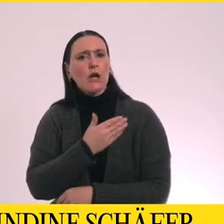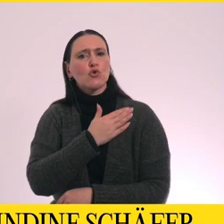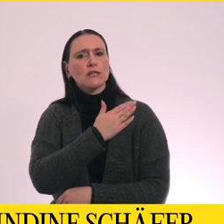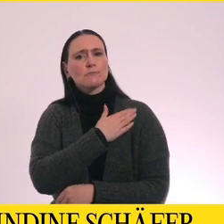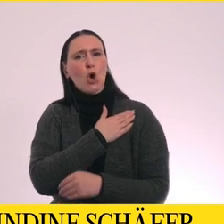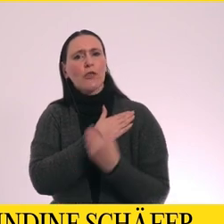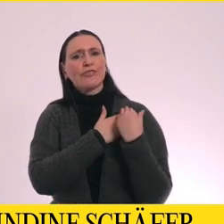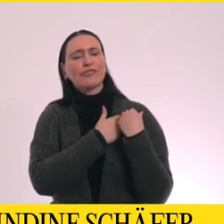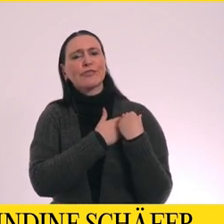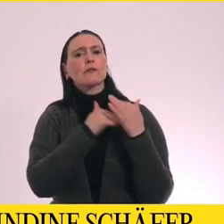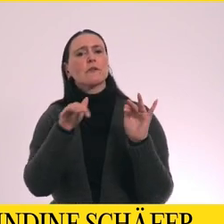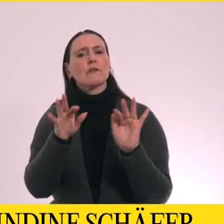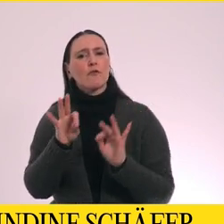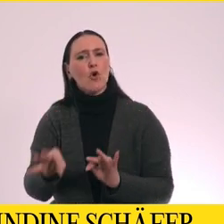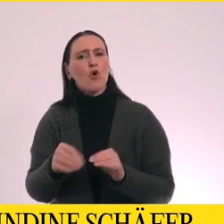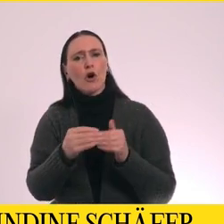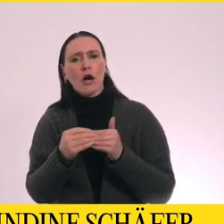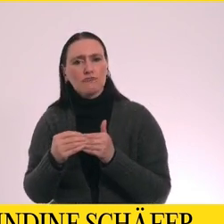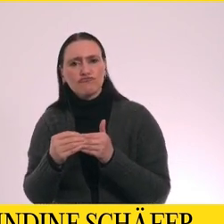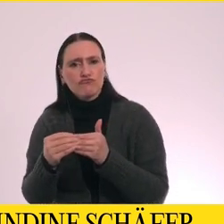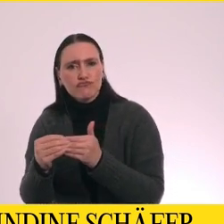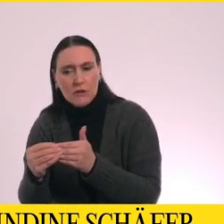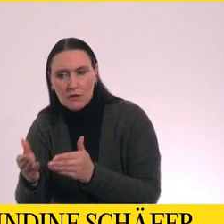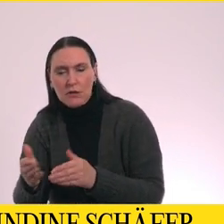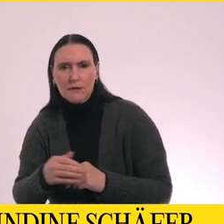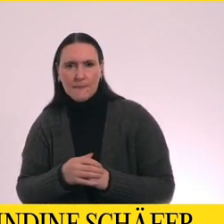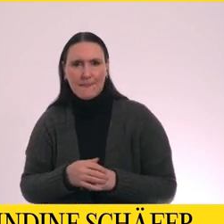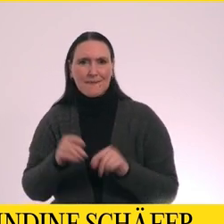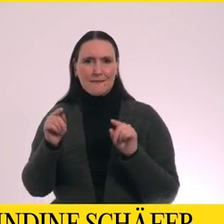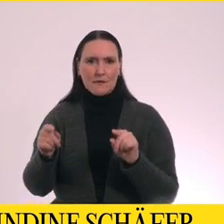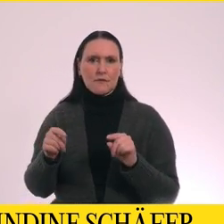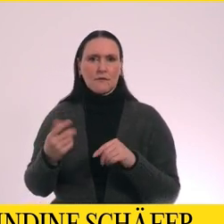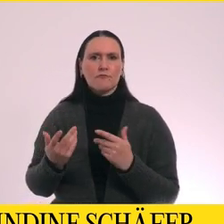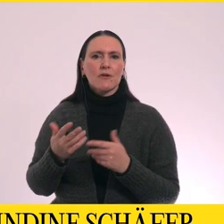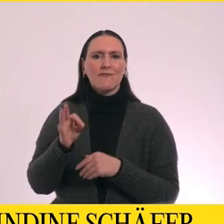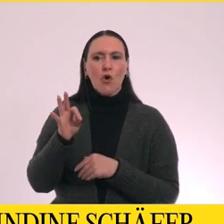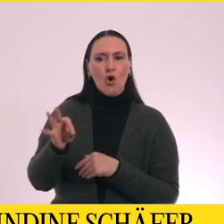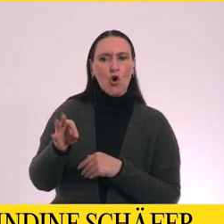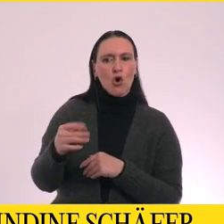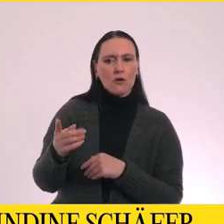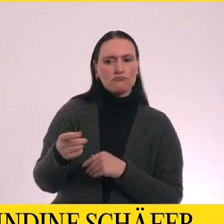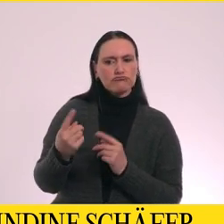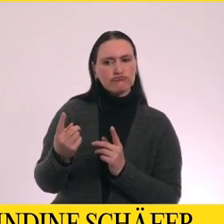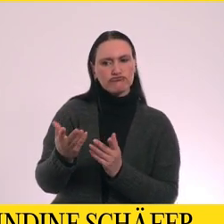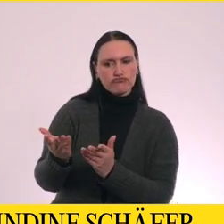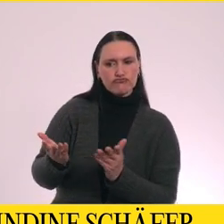then creates a real sense of value and agency for the individual, which